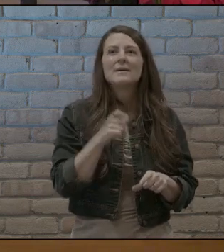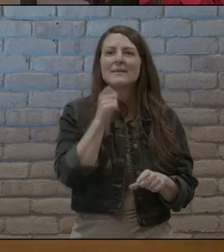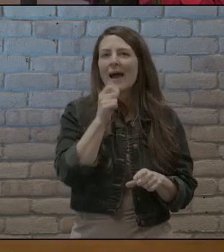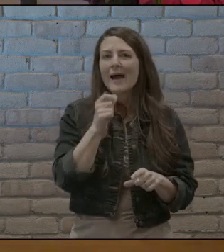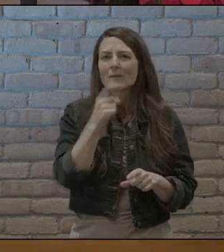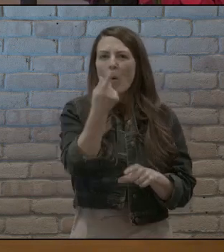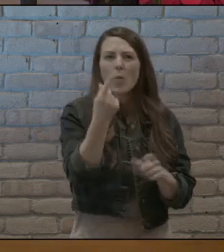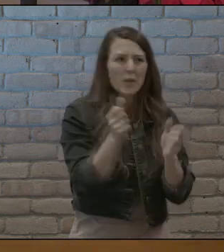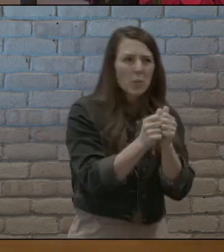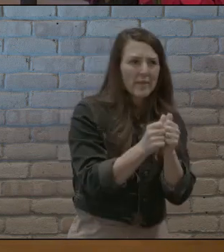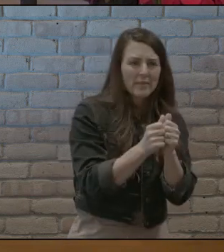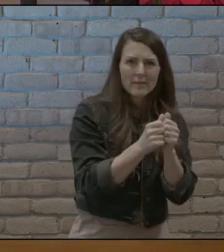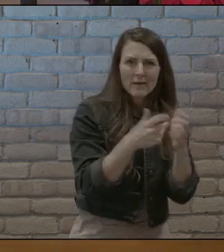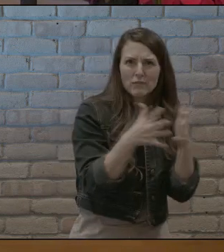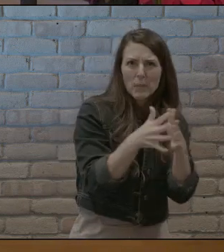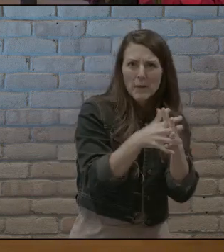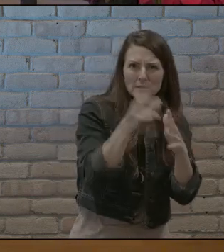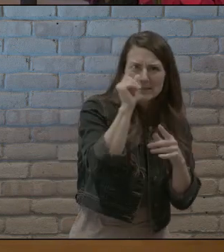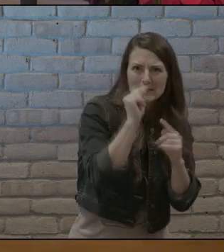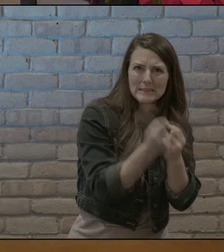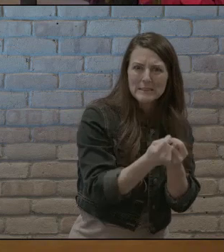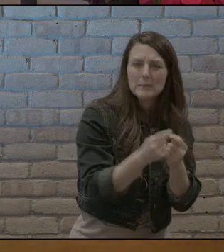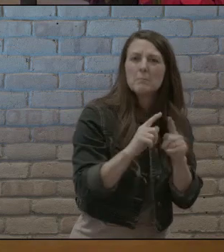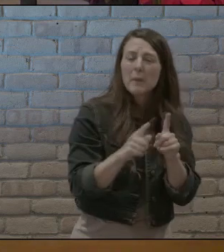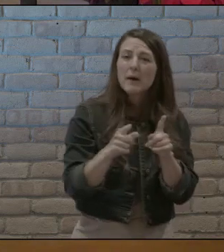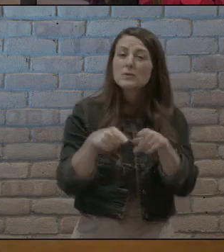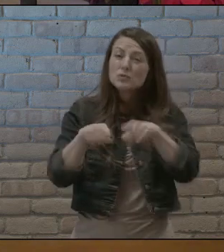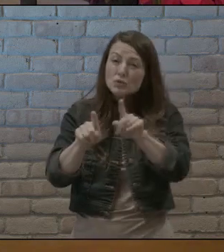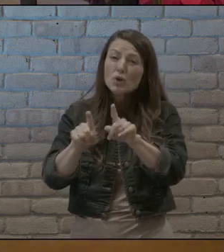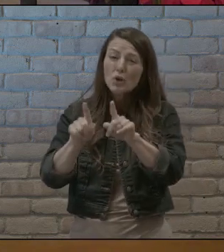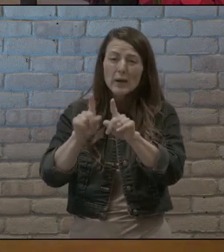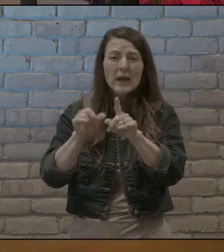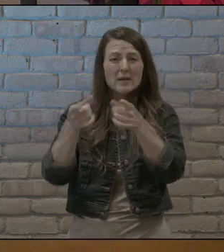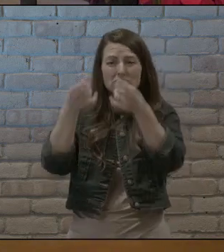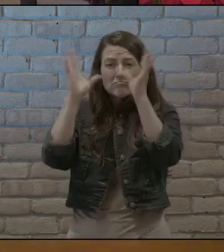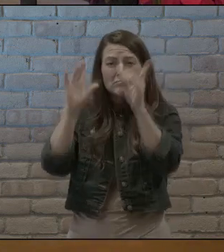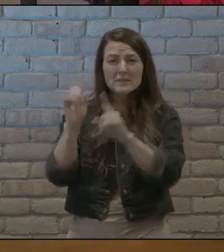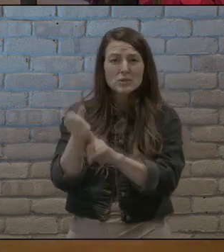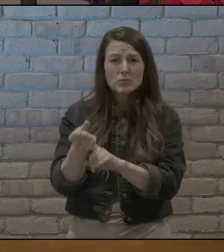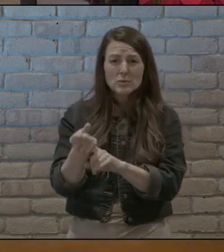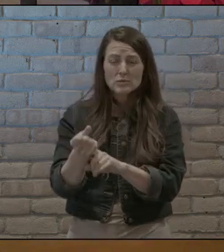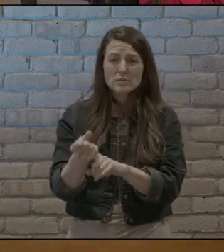football team, but in the midst of crisis, when life is